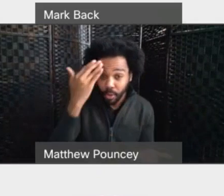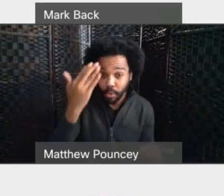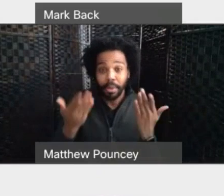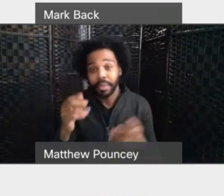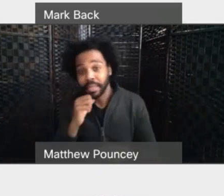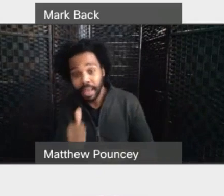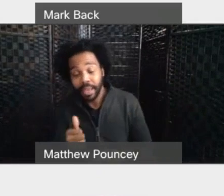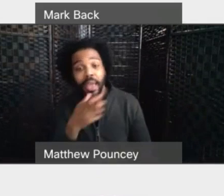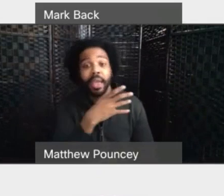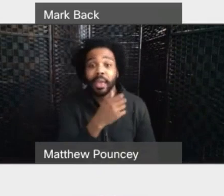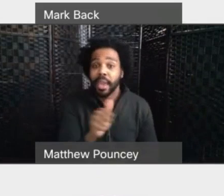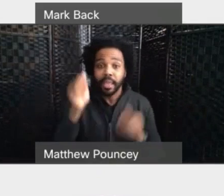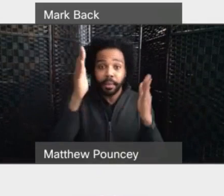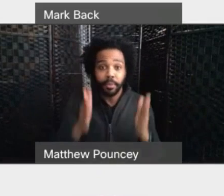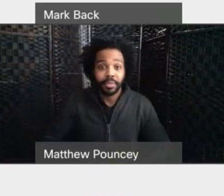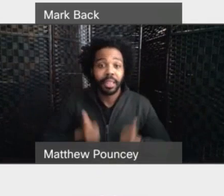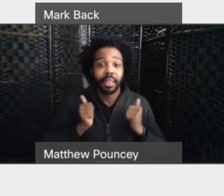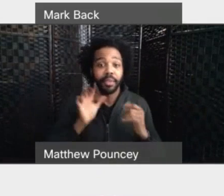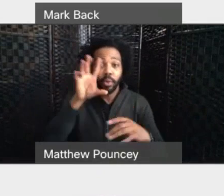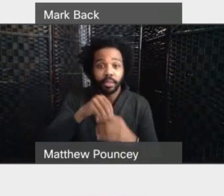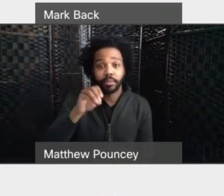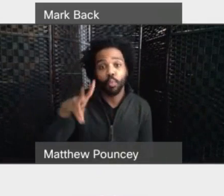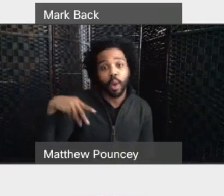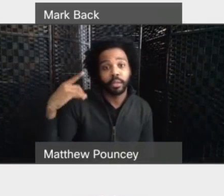age 65 or older